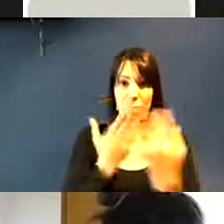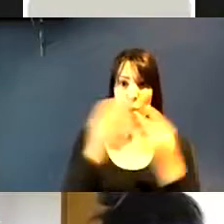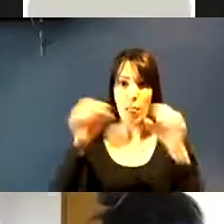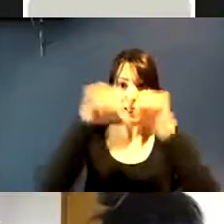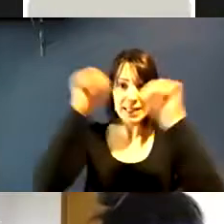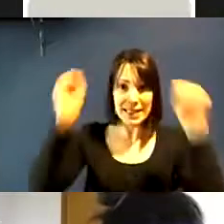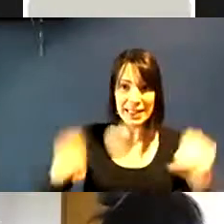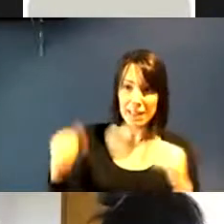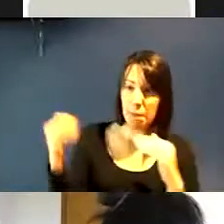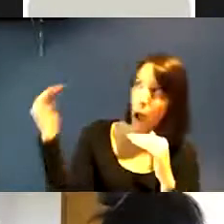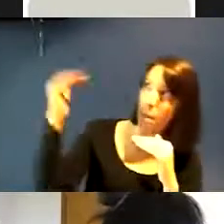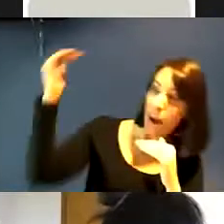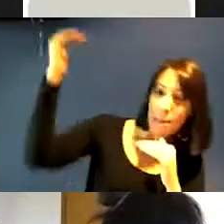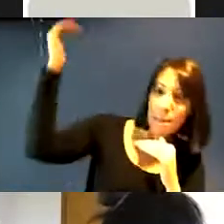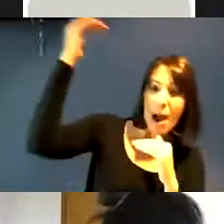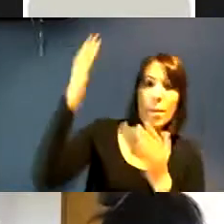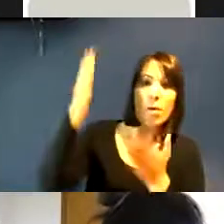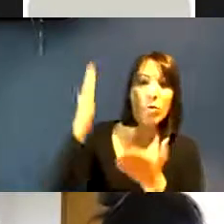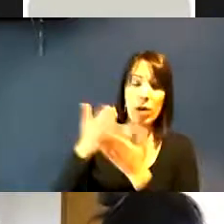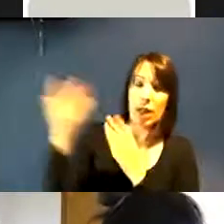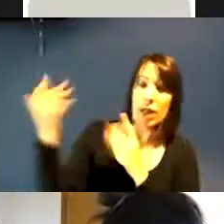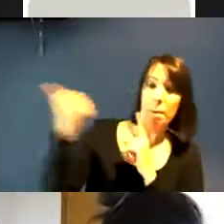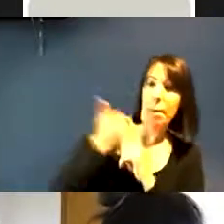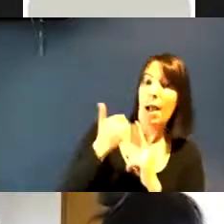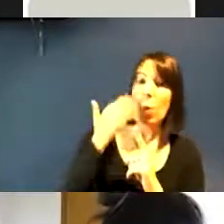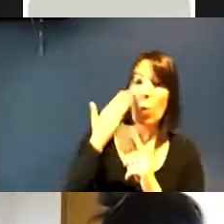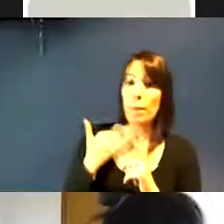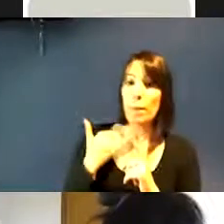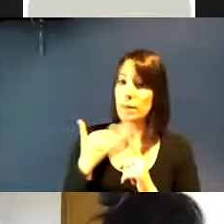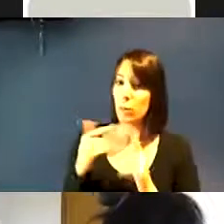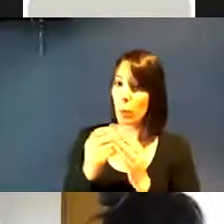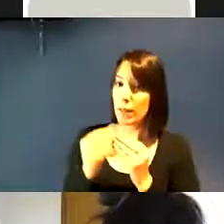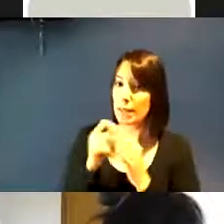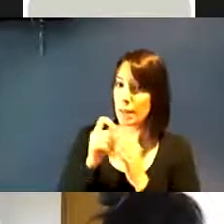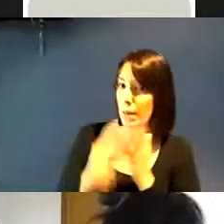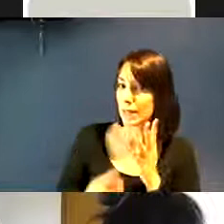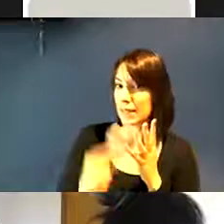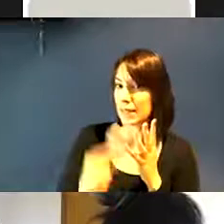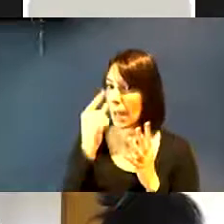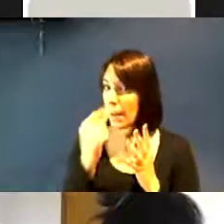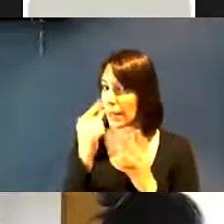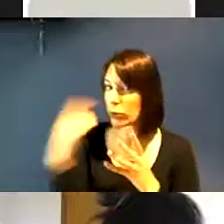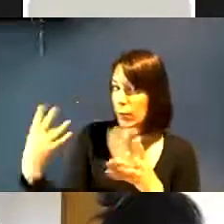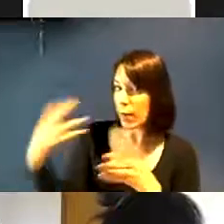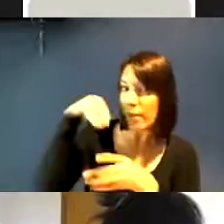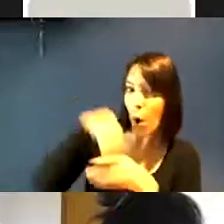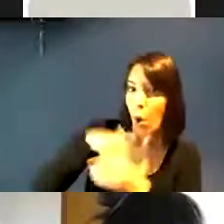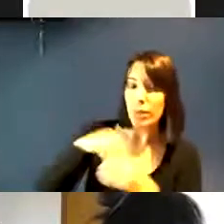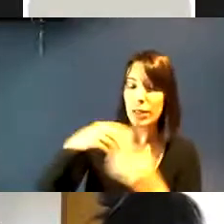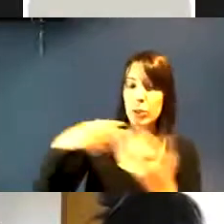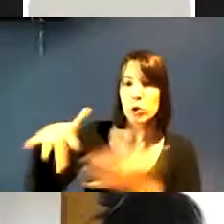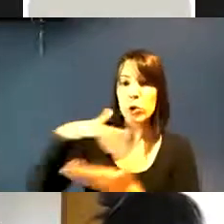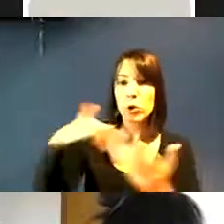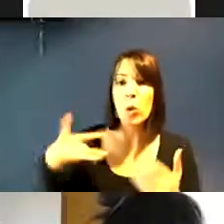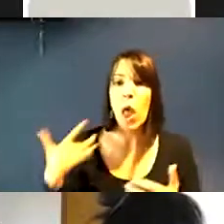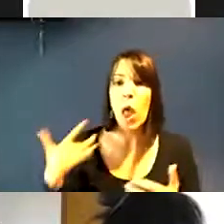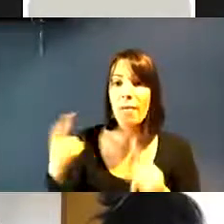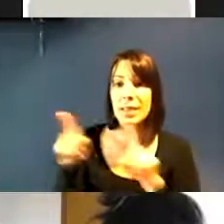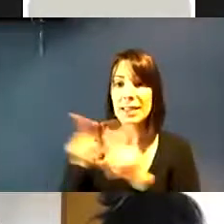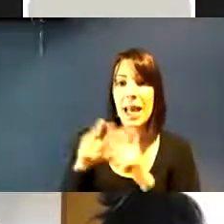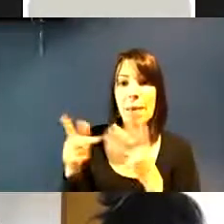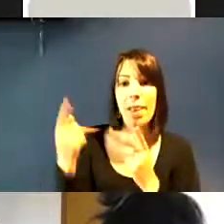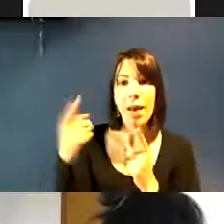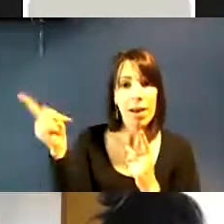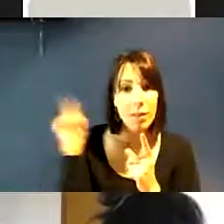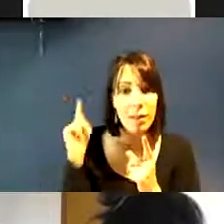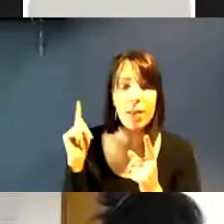fully participate in public life, in social life, in the way that able-bodied people are able to. And this intersection of